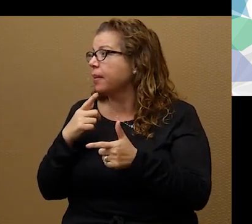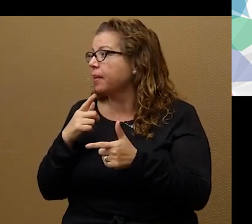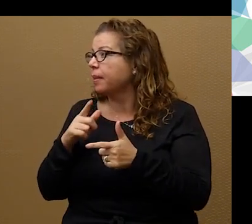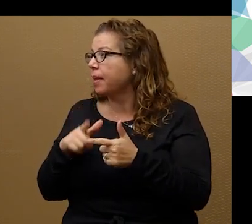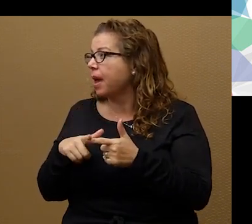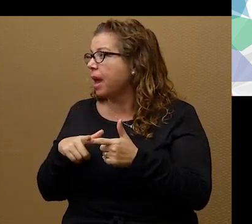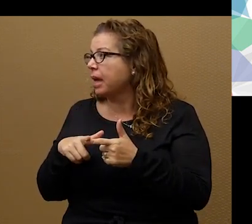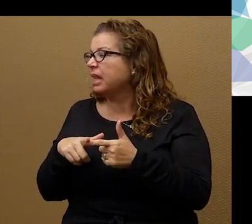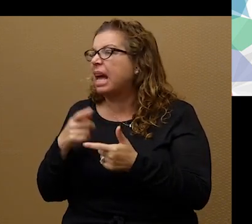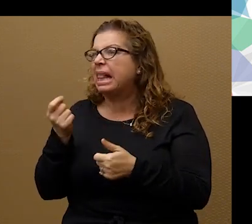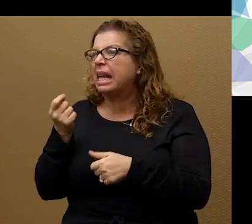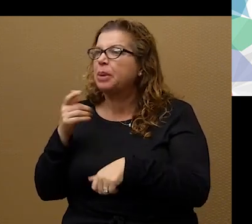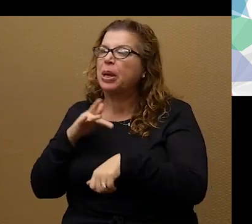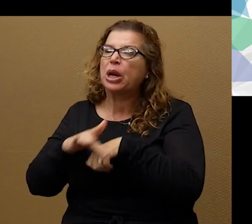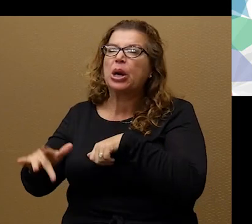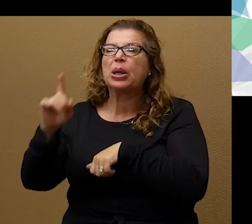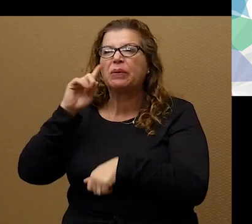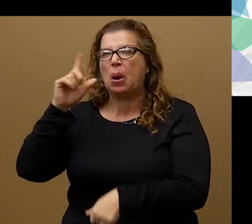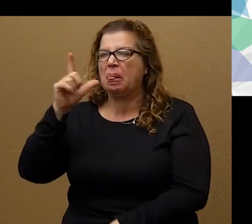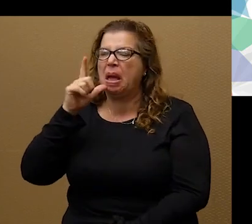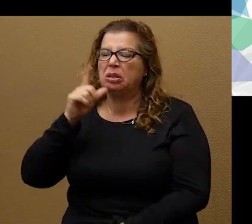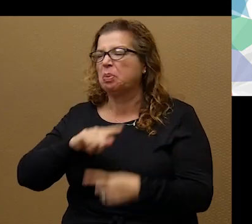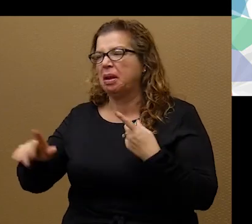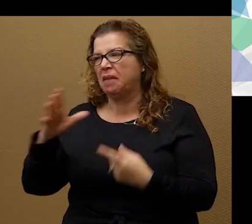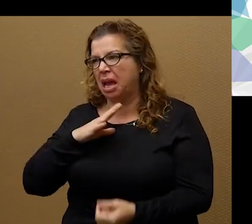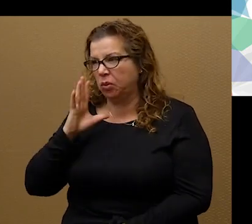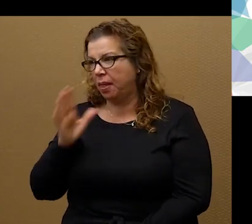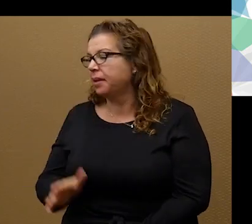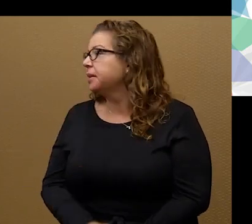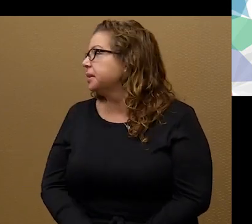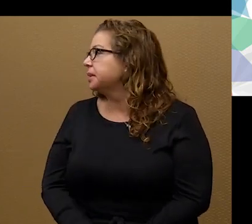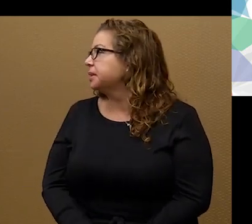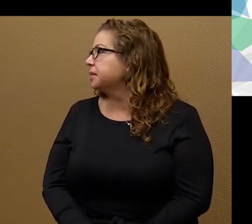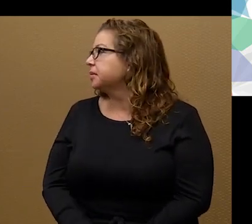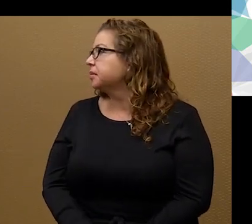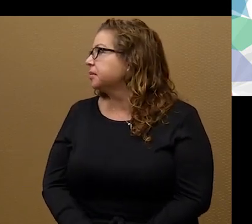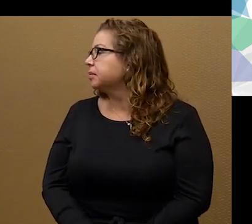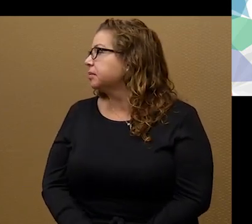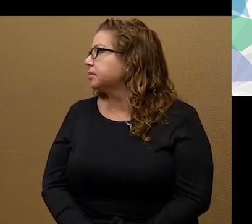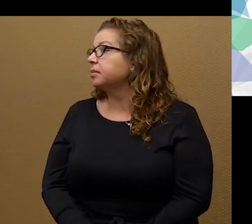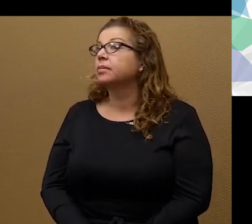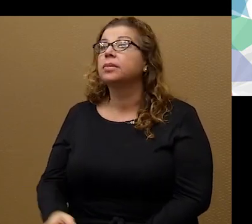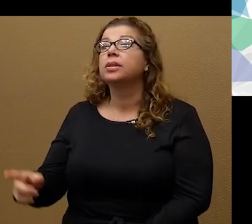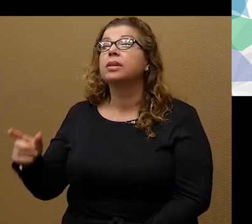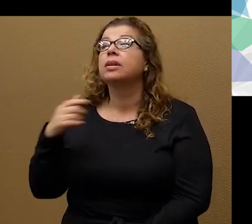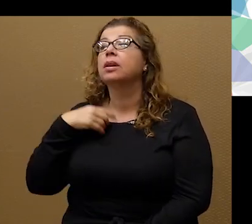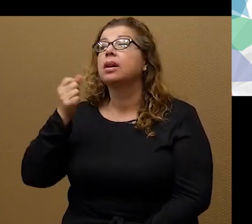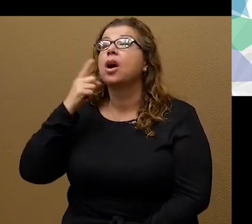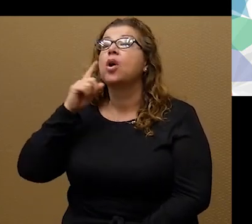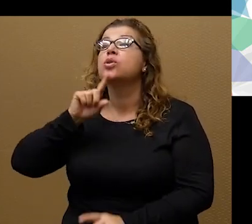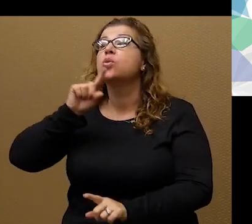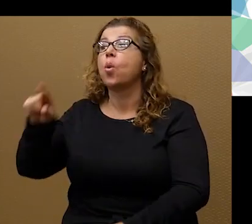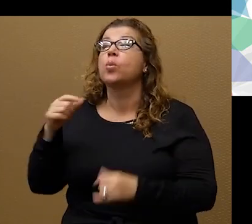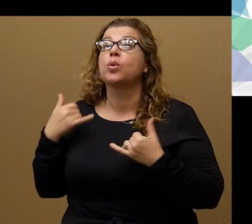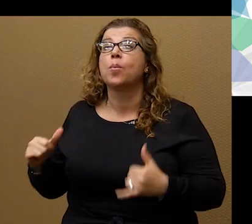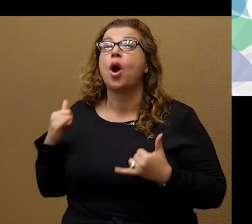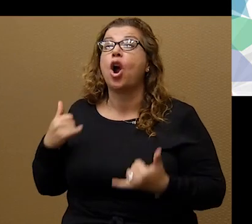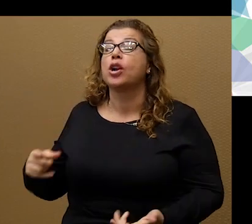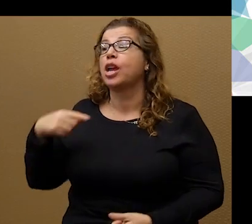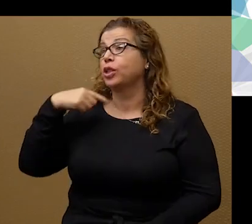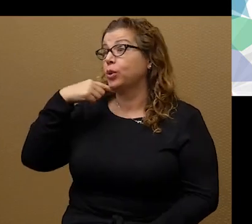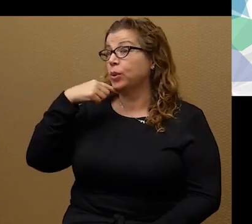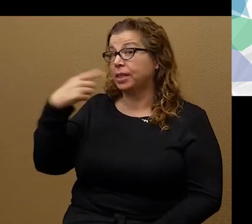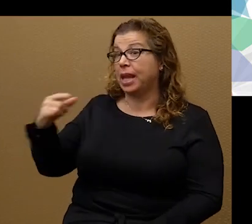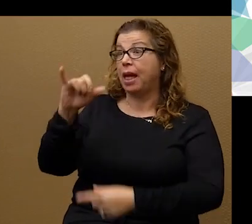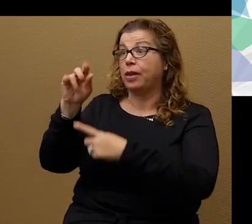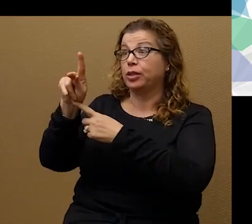it will be a little early for lunch, but just a few minutes. All right. You tell a joke at a party, and everybody